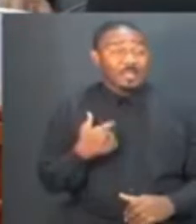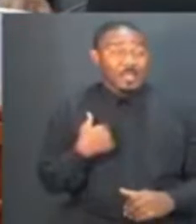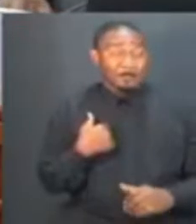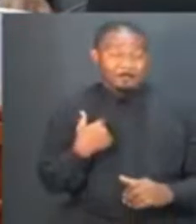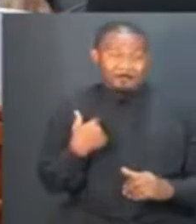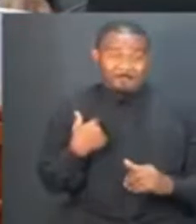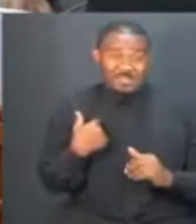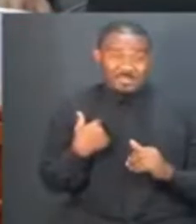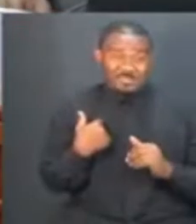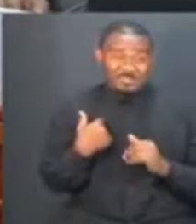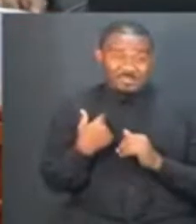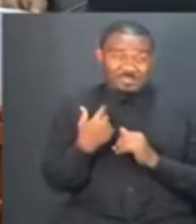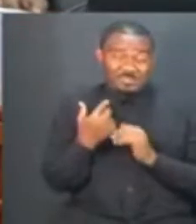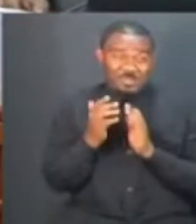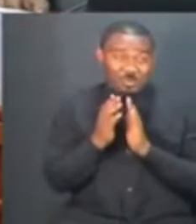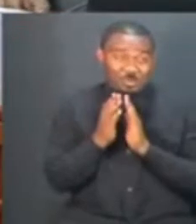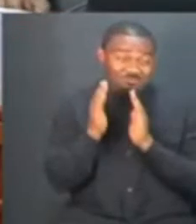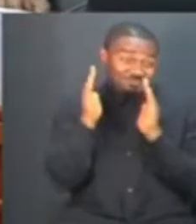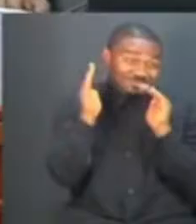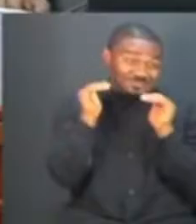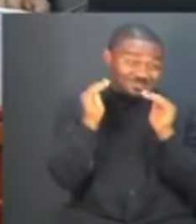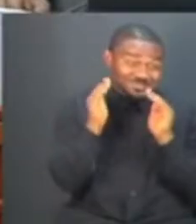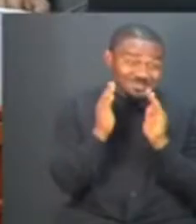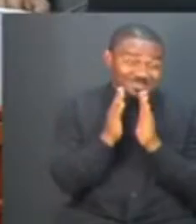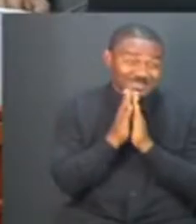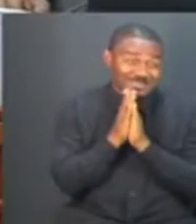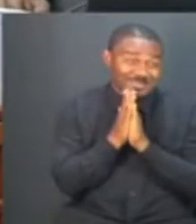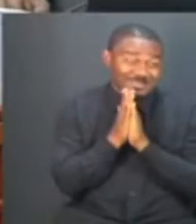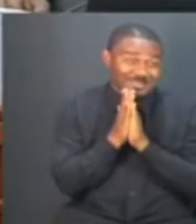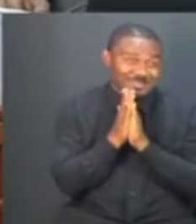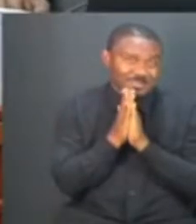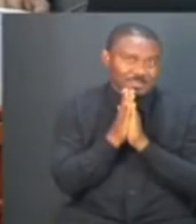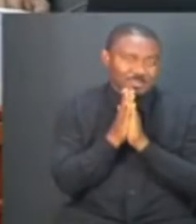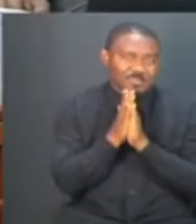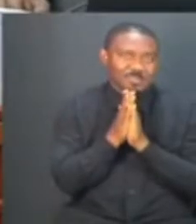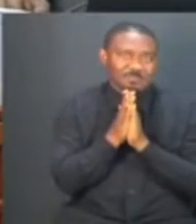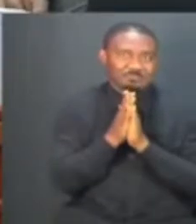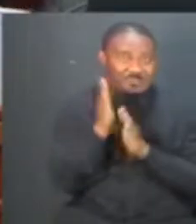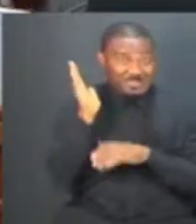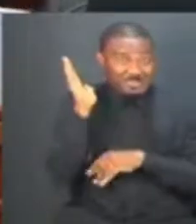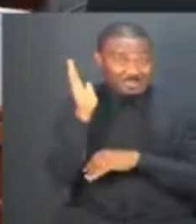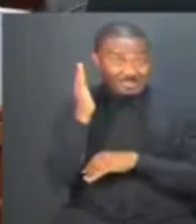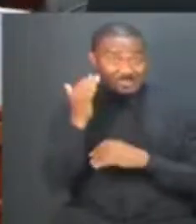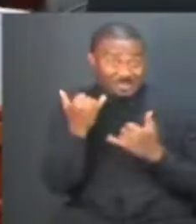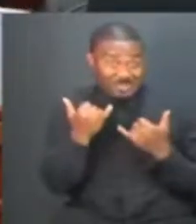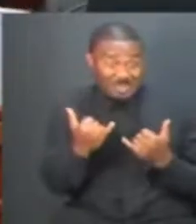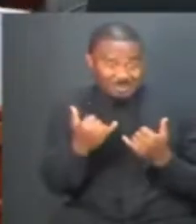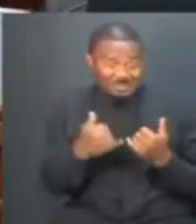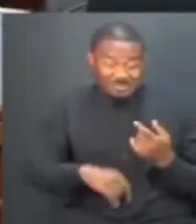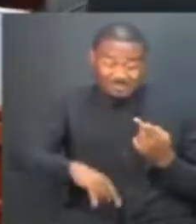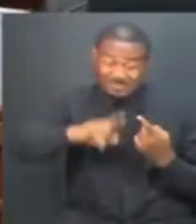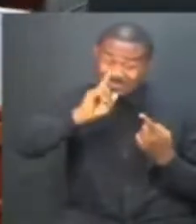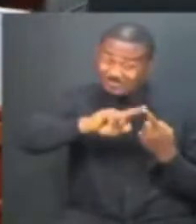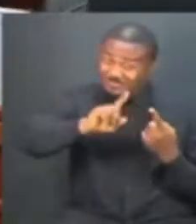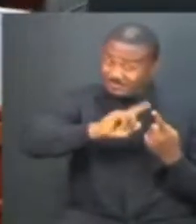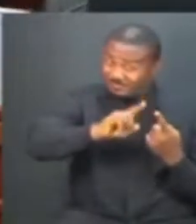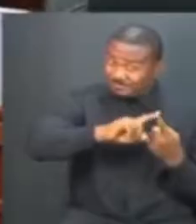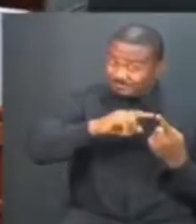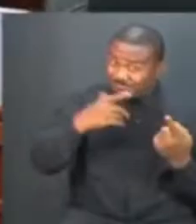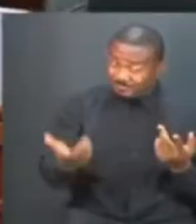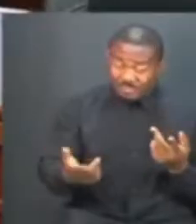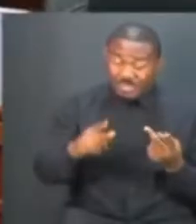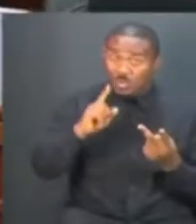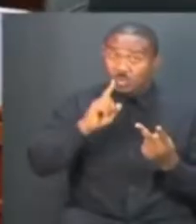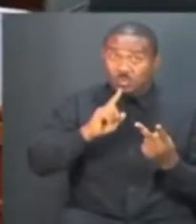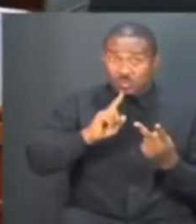we take statements. We take the first one as advertised, but we have one that is commemorative of